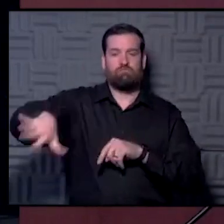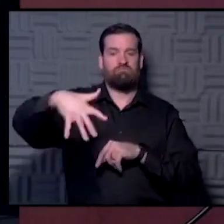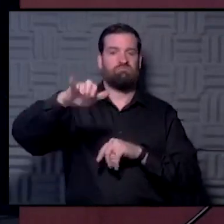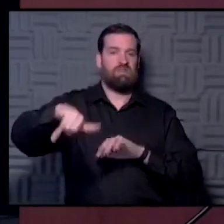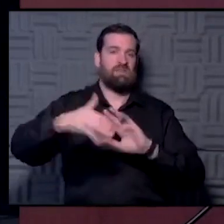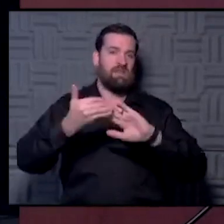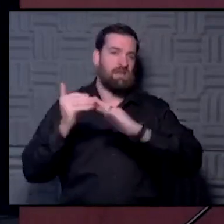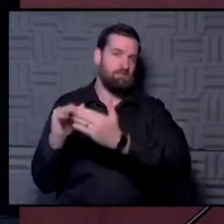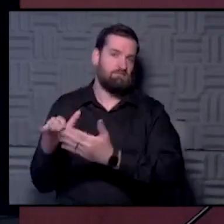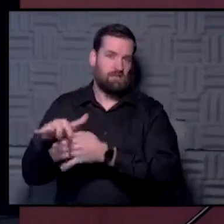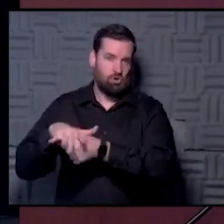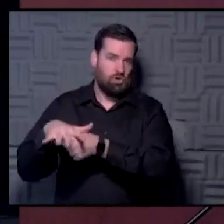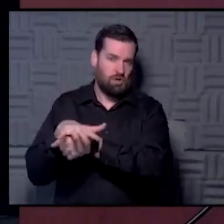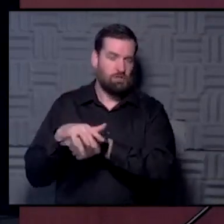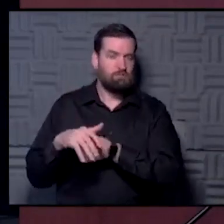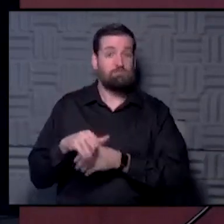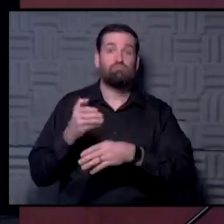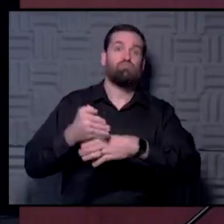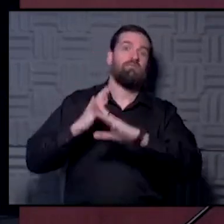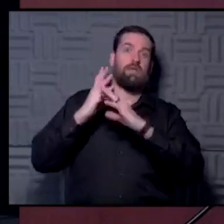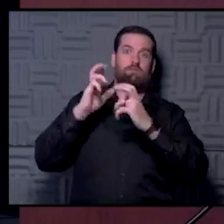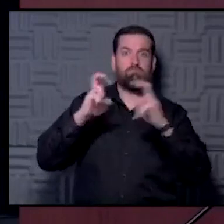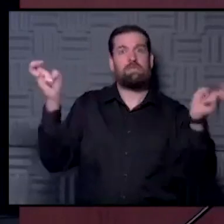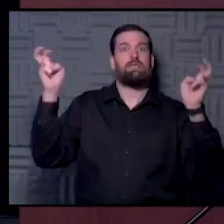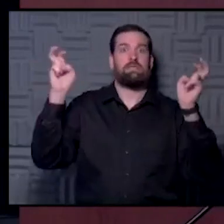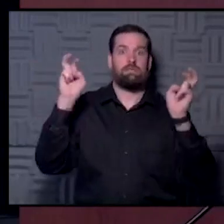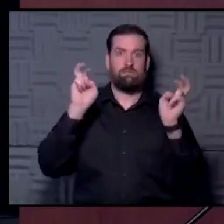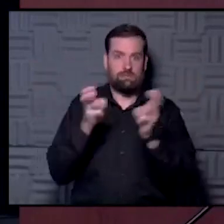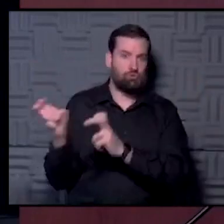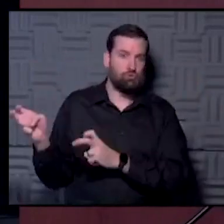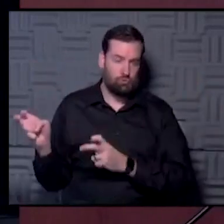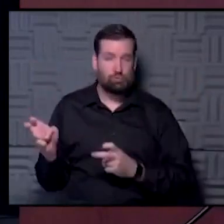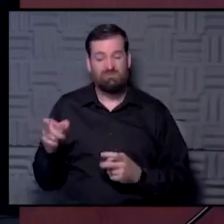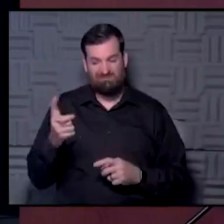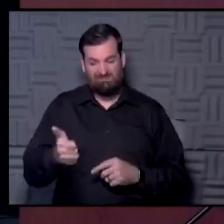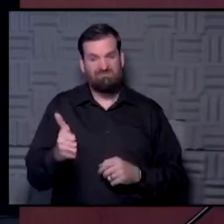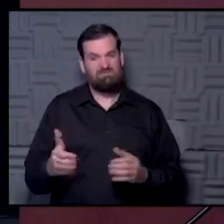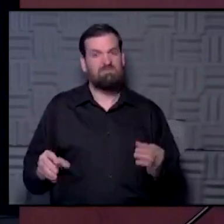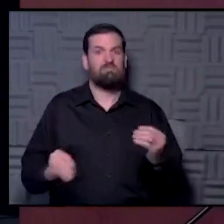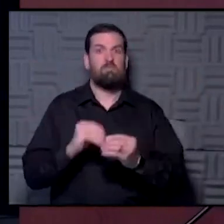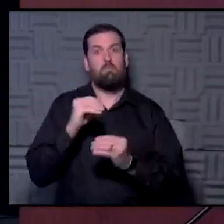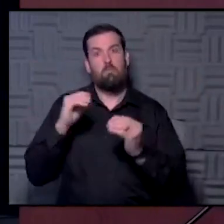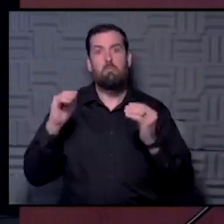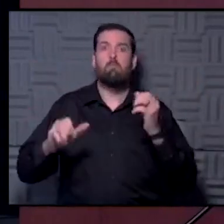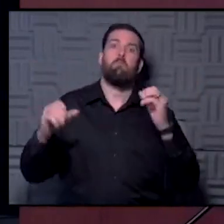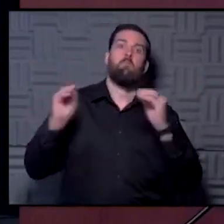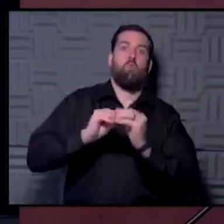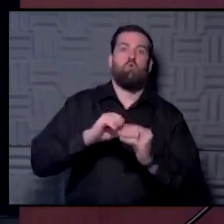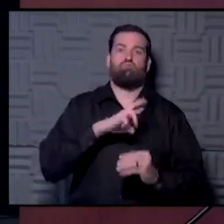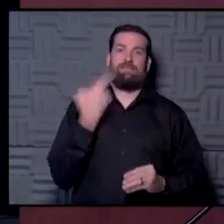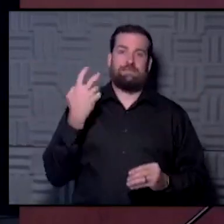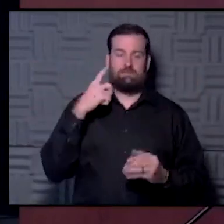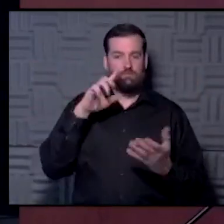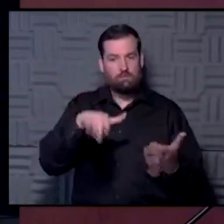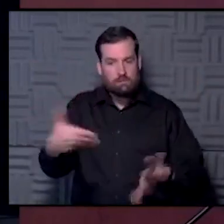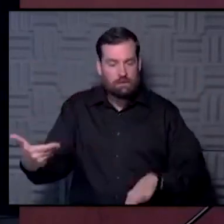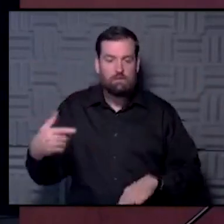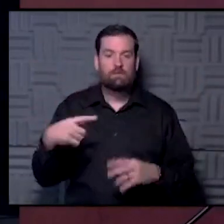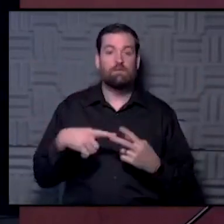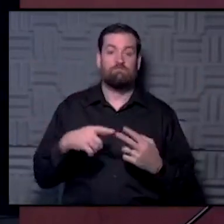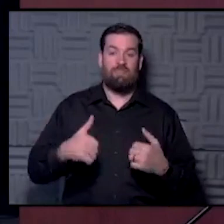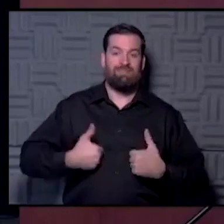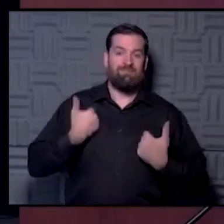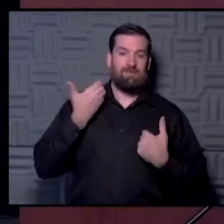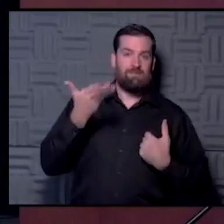help prevent this from becoming a bigger problem, because those are the patients that are more likely to die, right? The patients who would be living in a long-term care